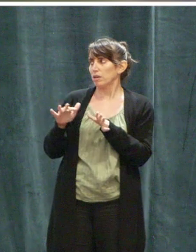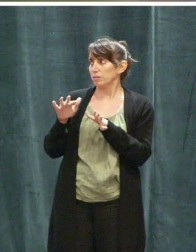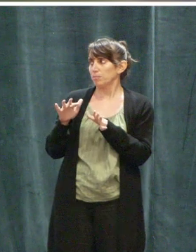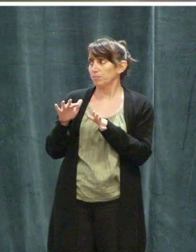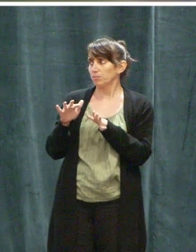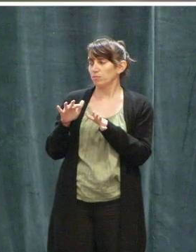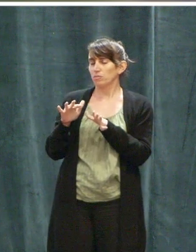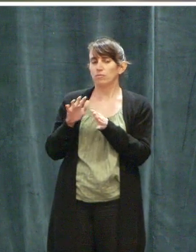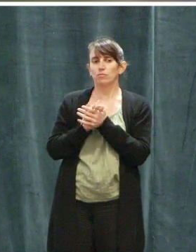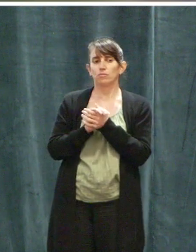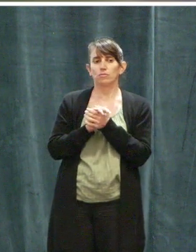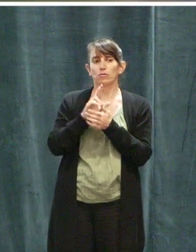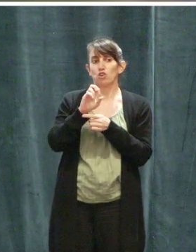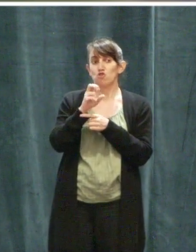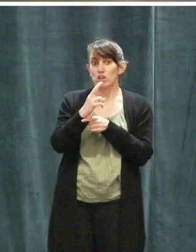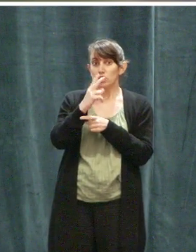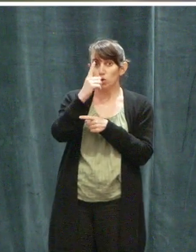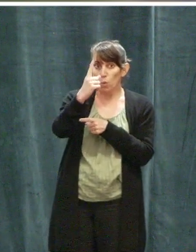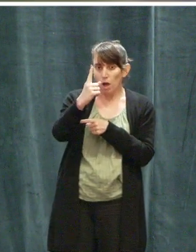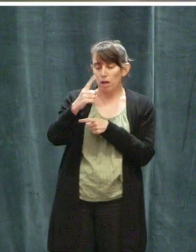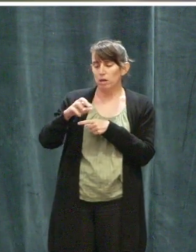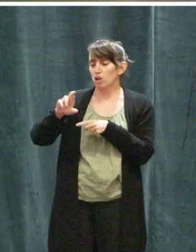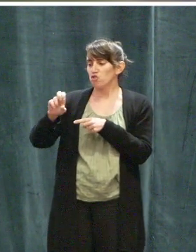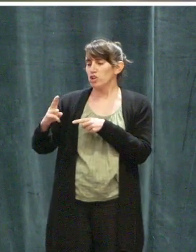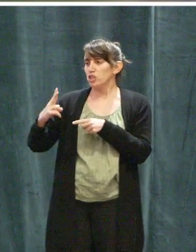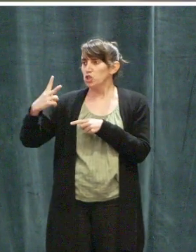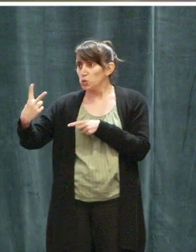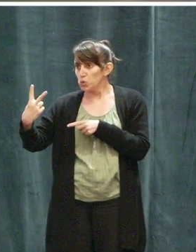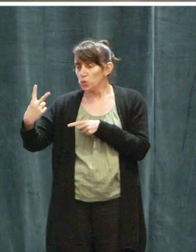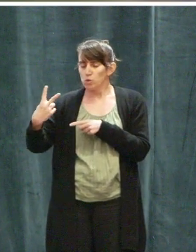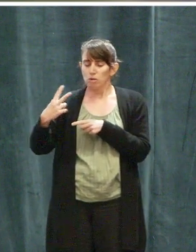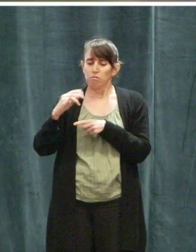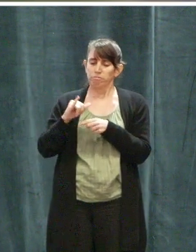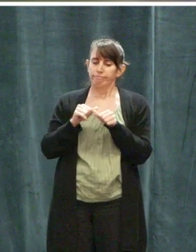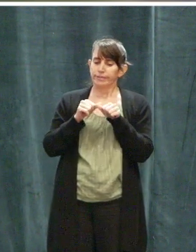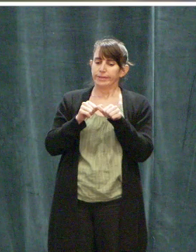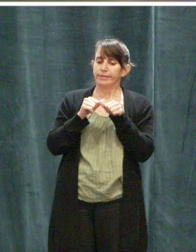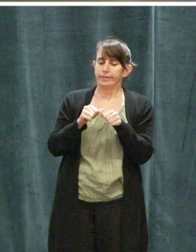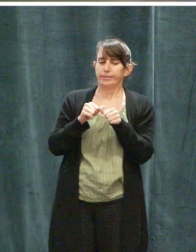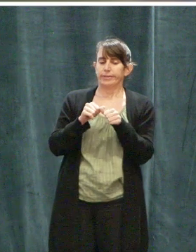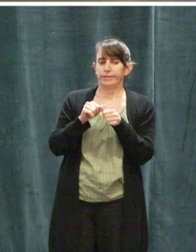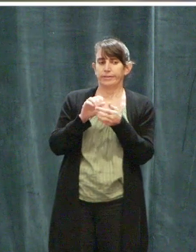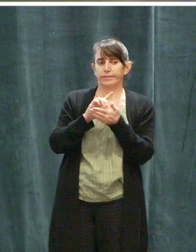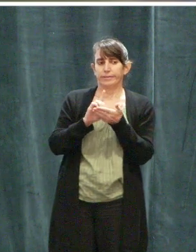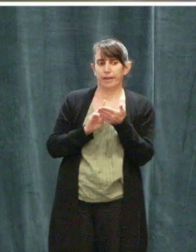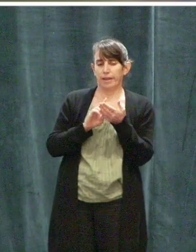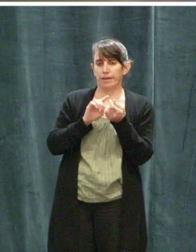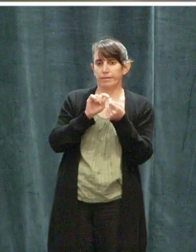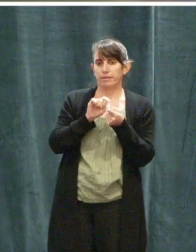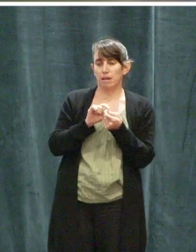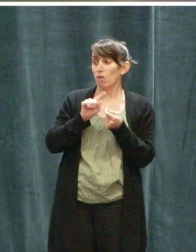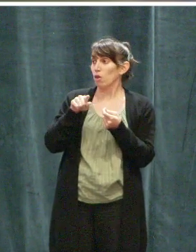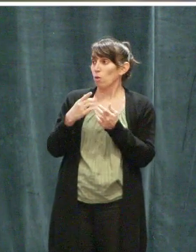and Reach 2, again, are of consistent design detail as the rest of the project. As Gwen said, the only part